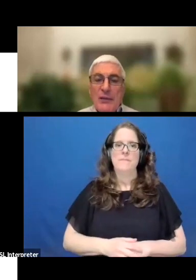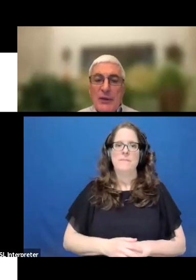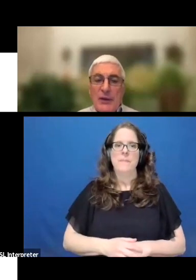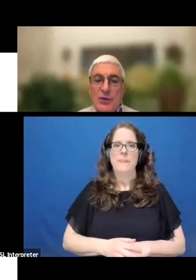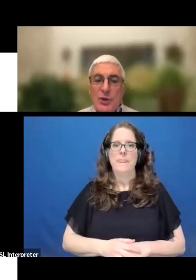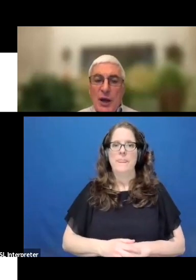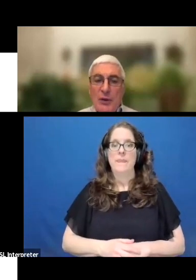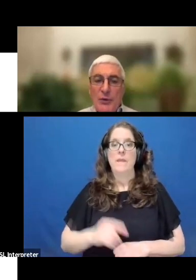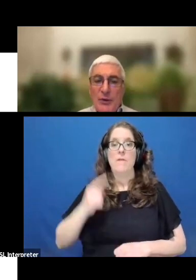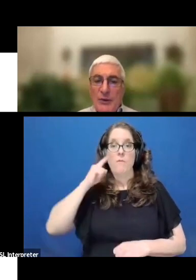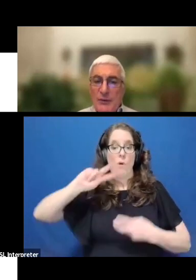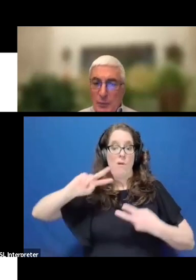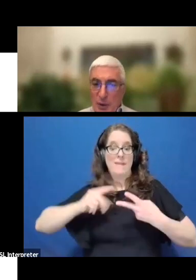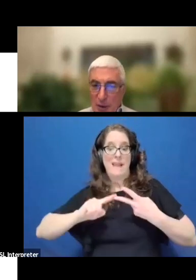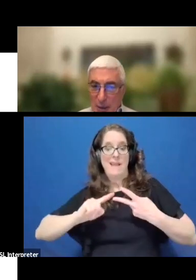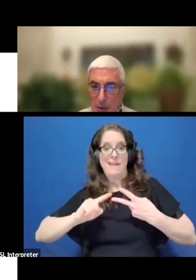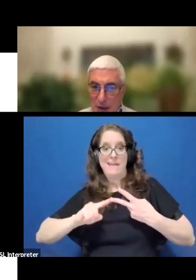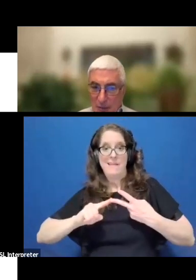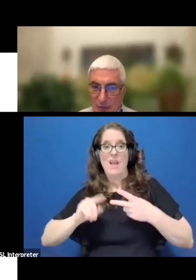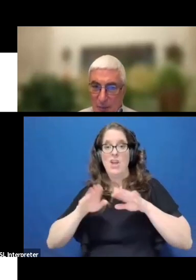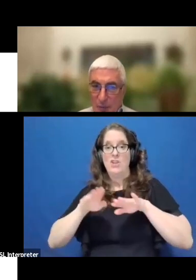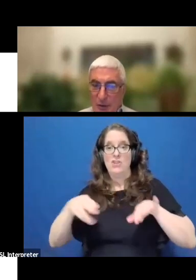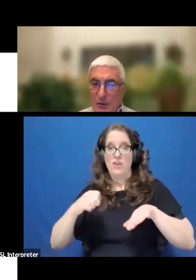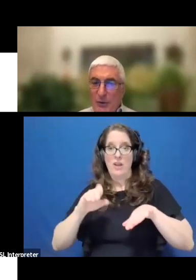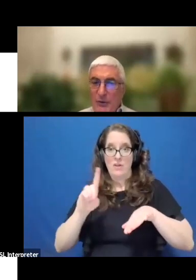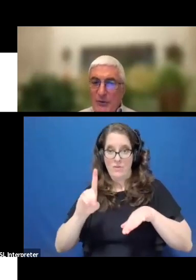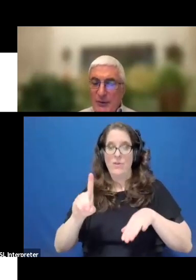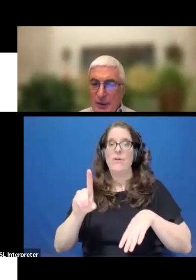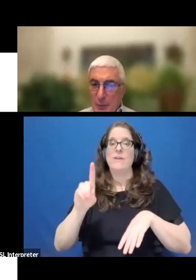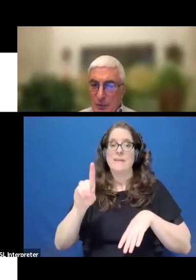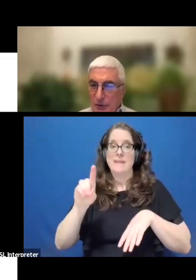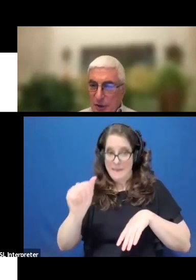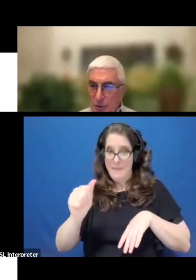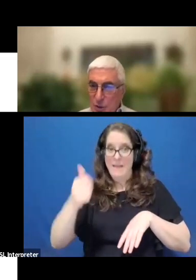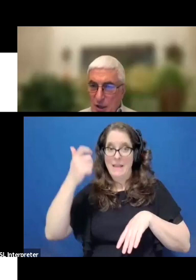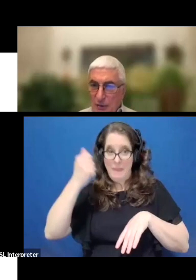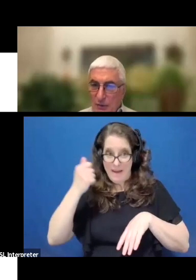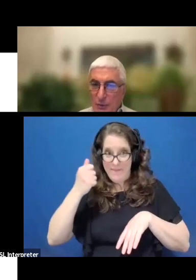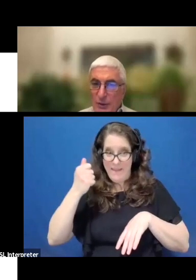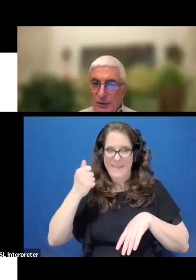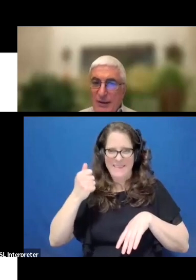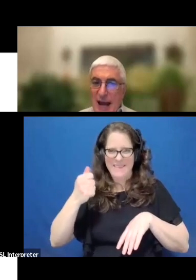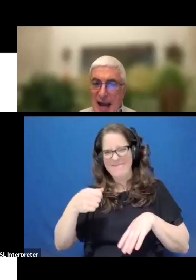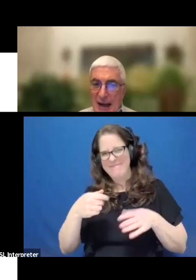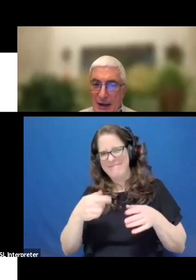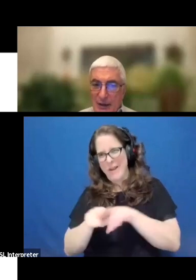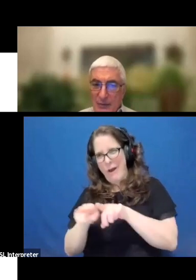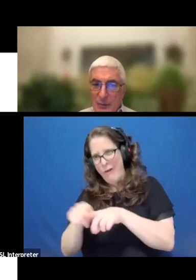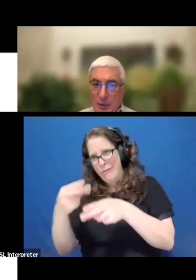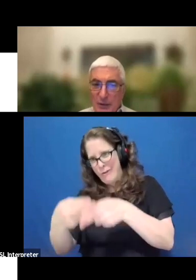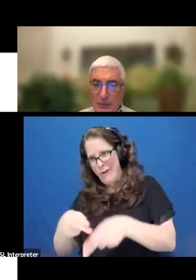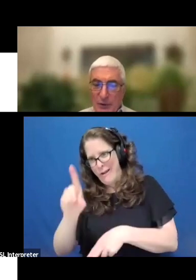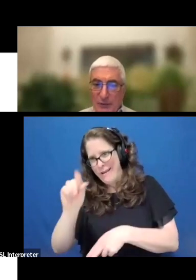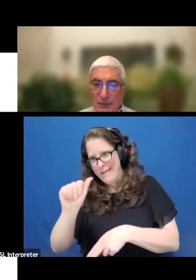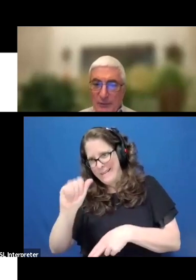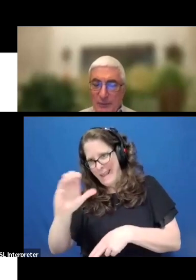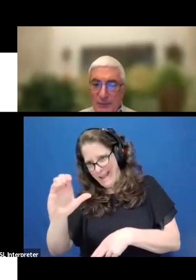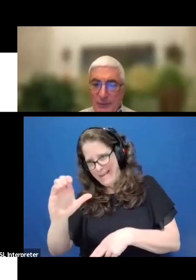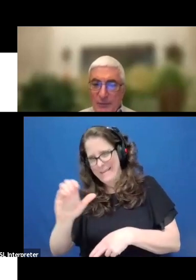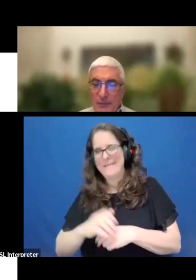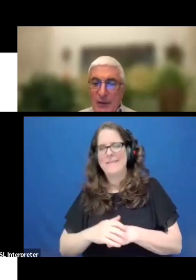To get the childhood disability benefit, better known as disabled adult child or DAC